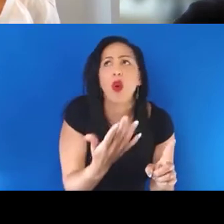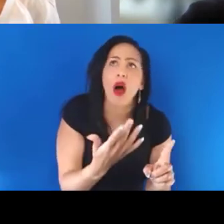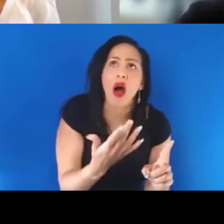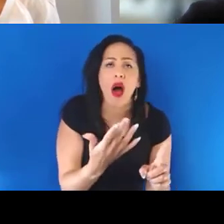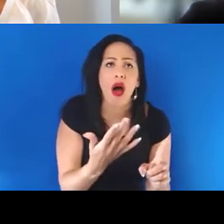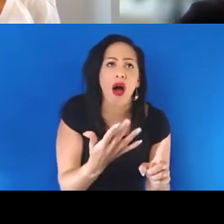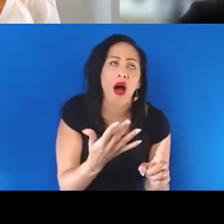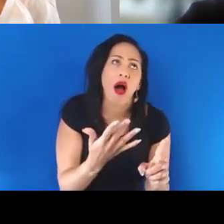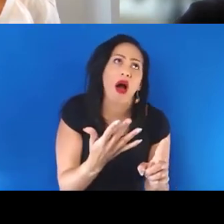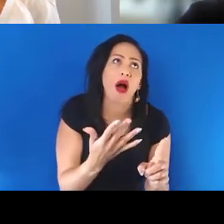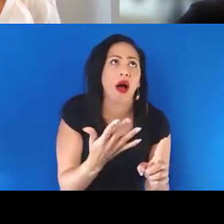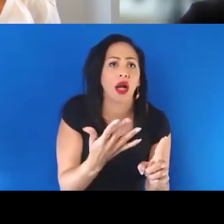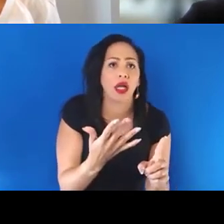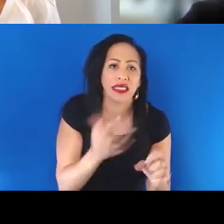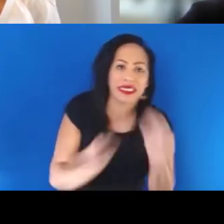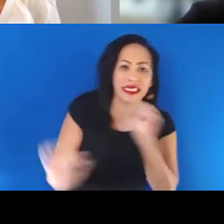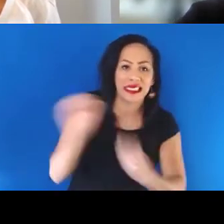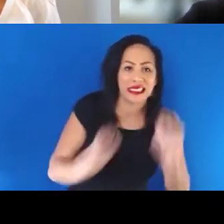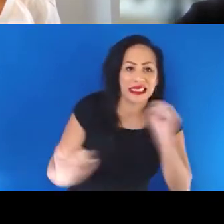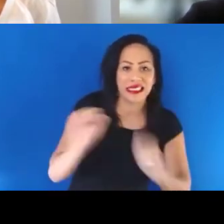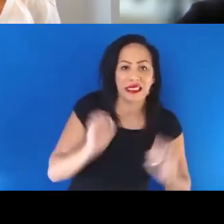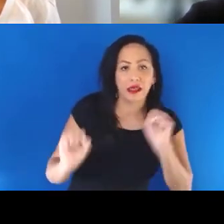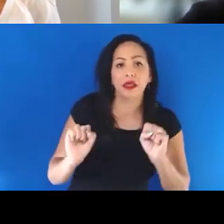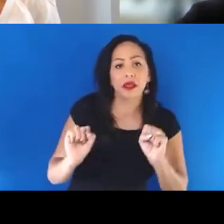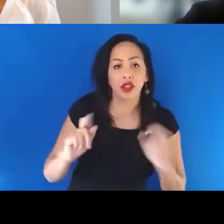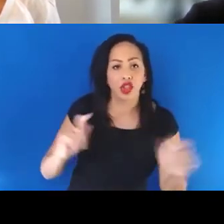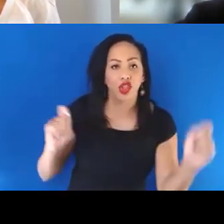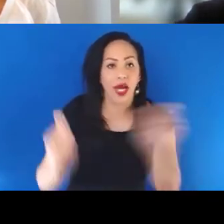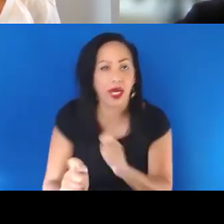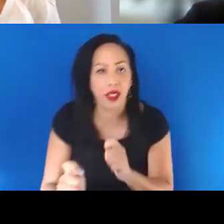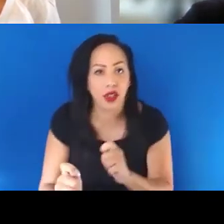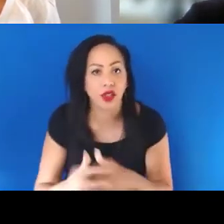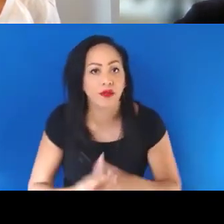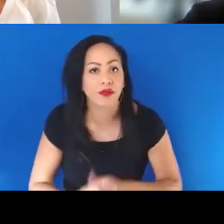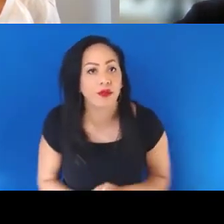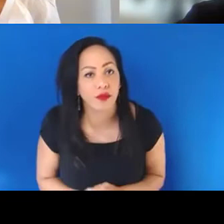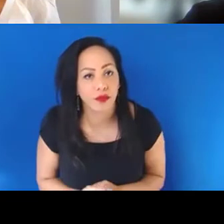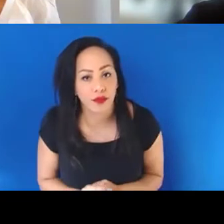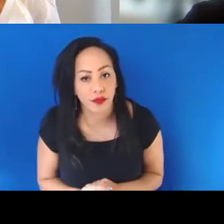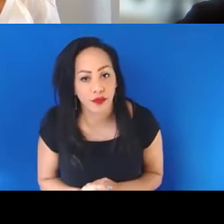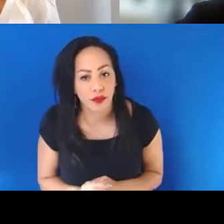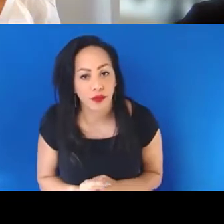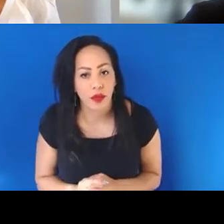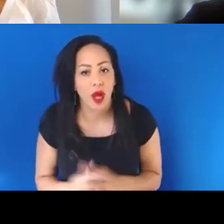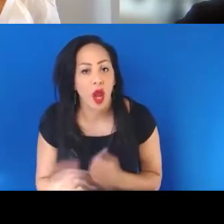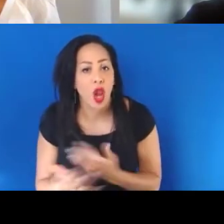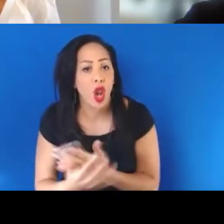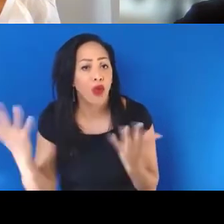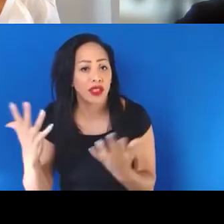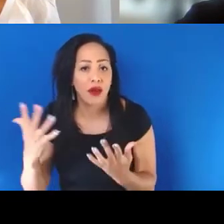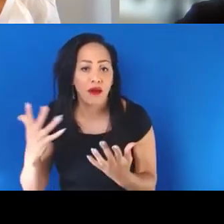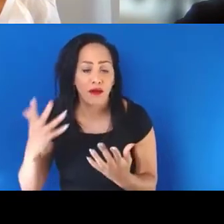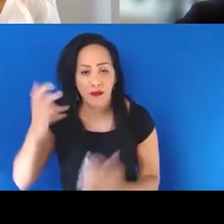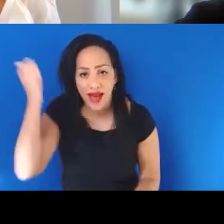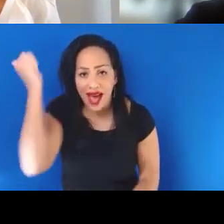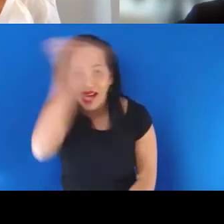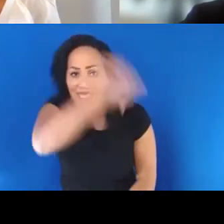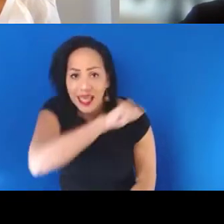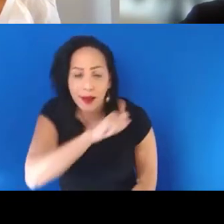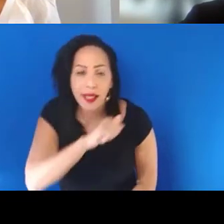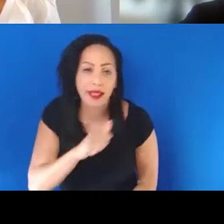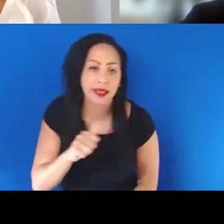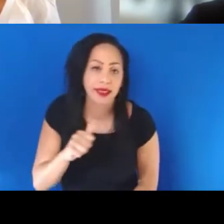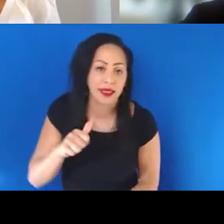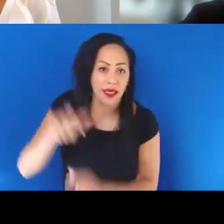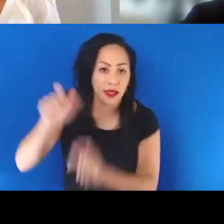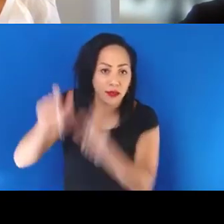very dedicated activists, academics, who really get into the part